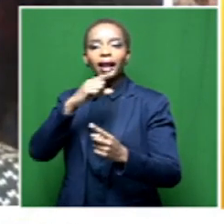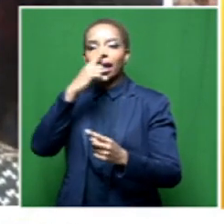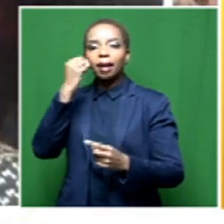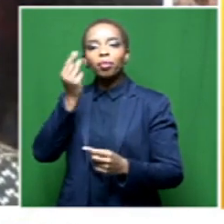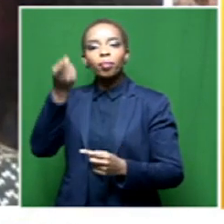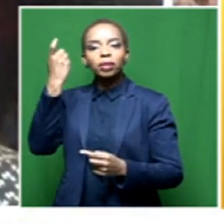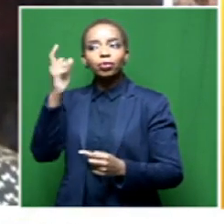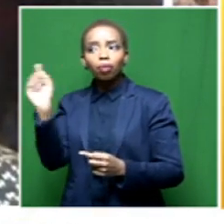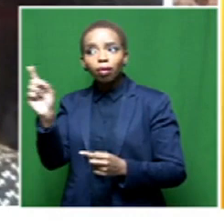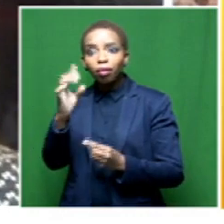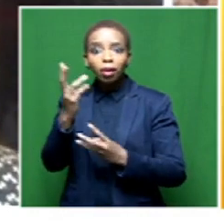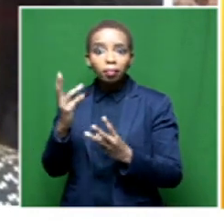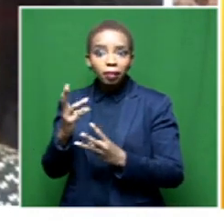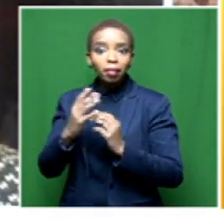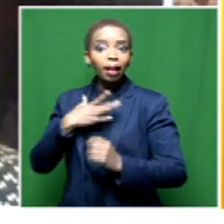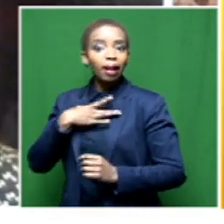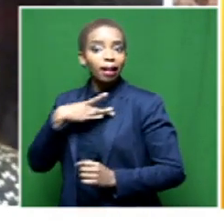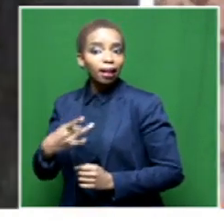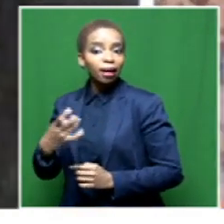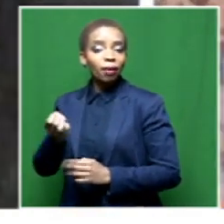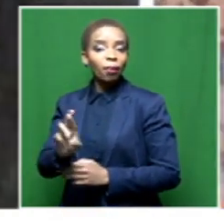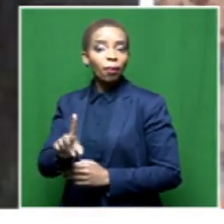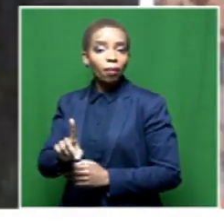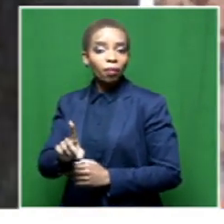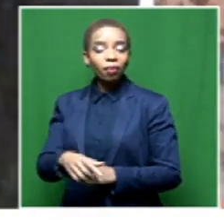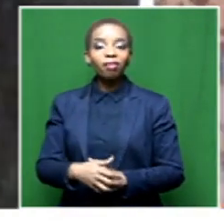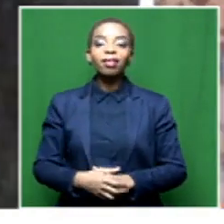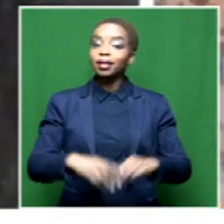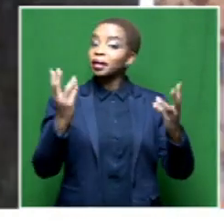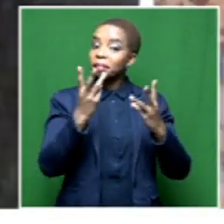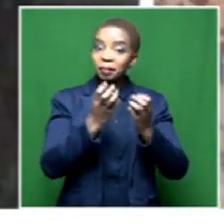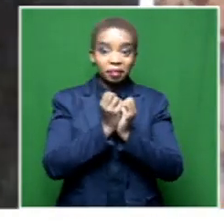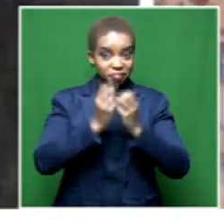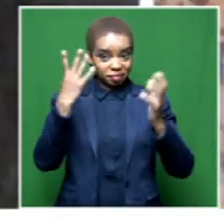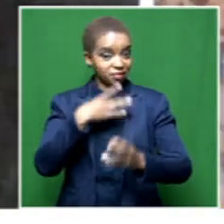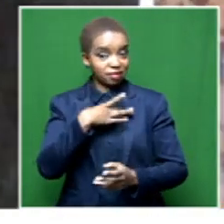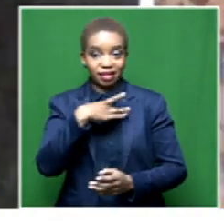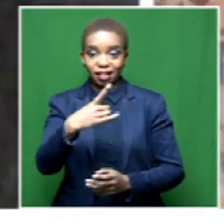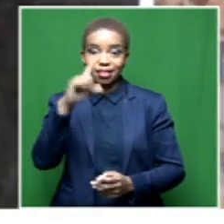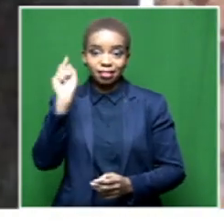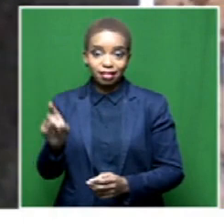Truly speaking, the response has been very great. A lot of people say, I outdid myself.